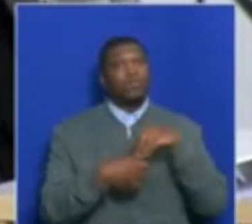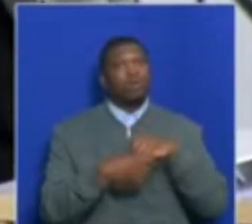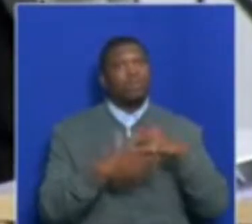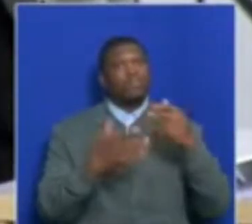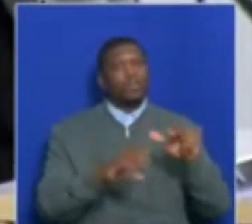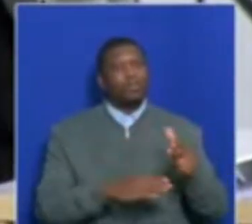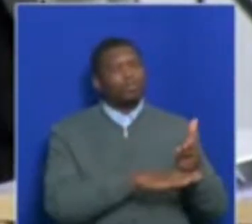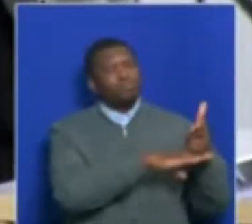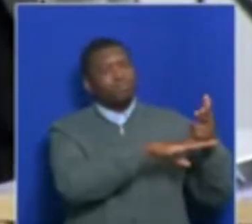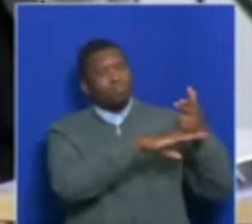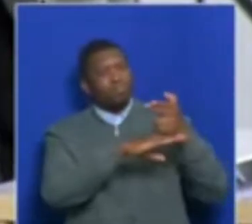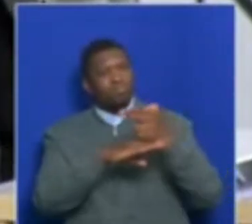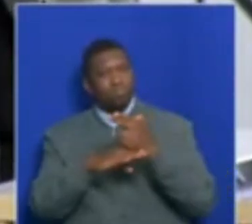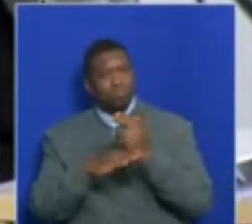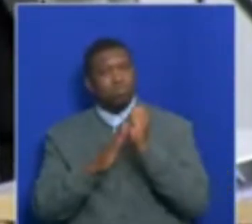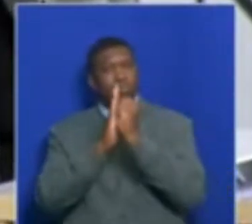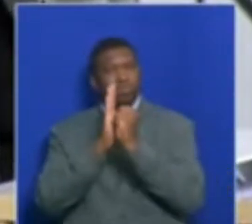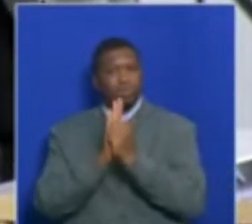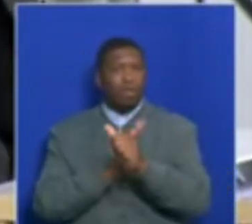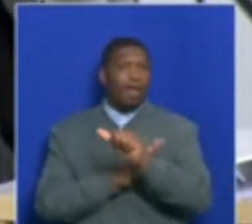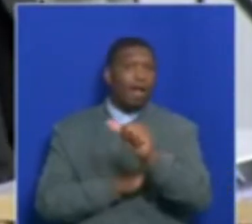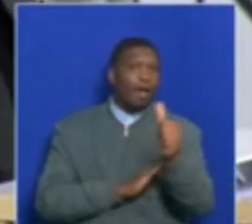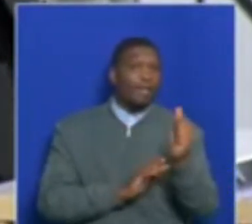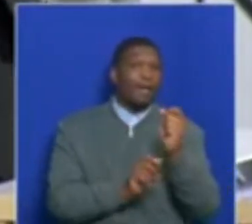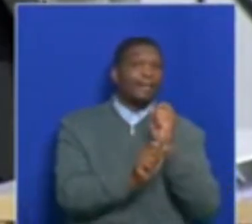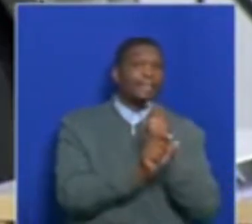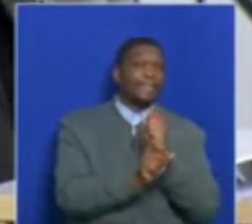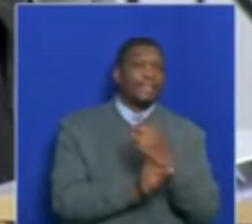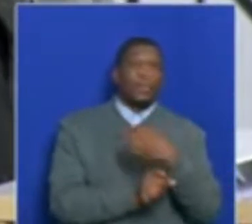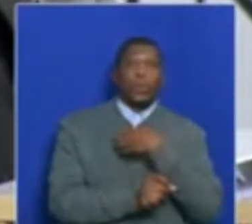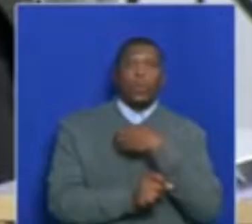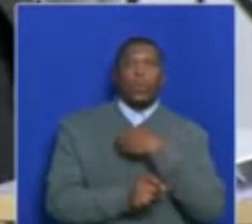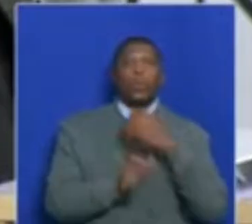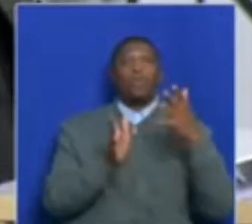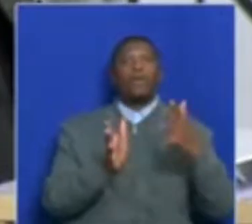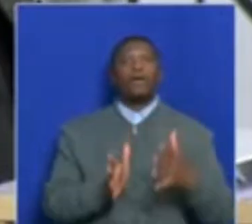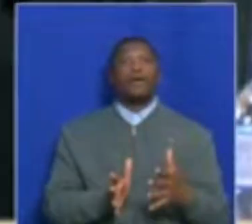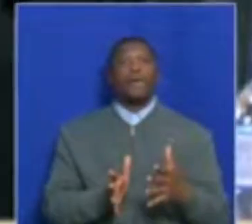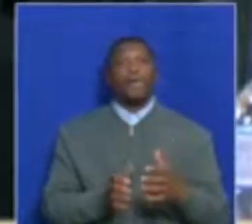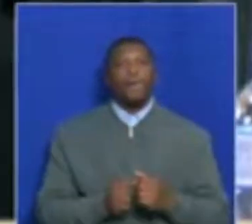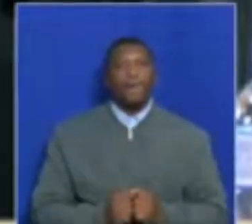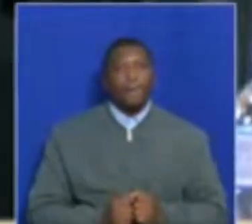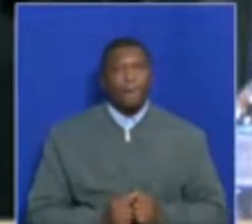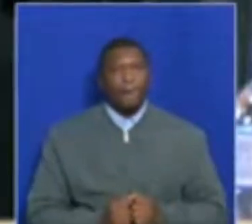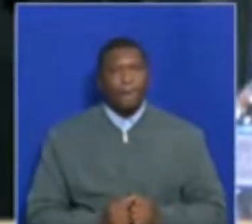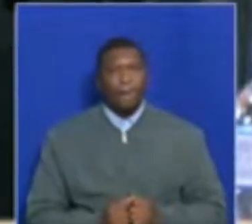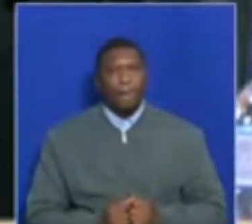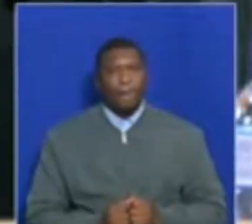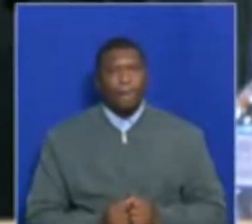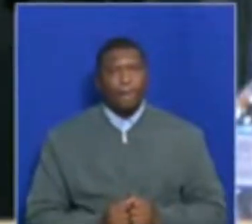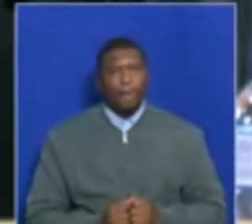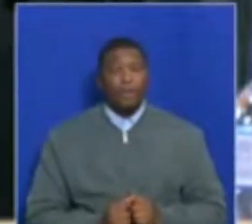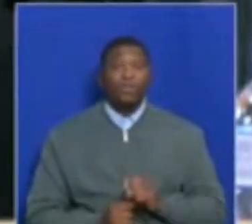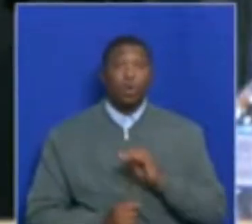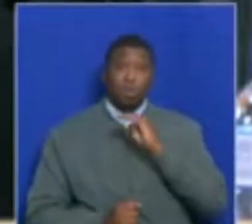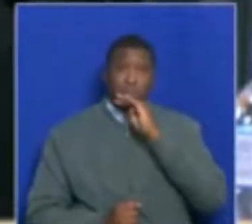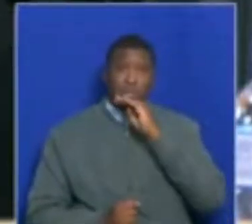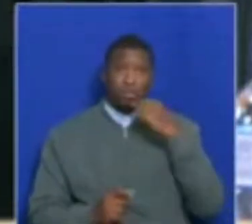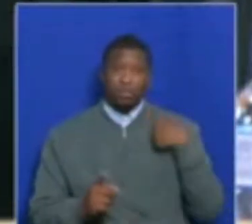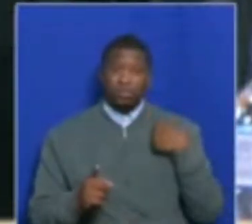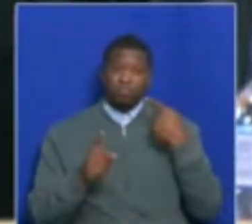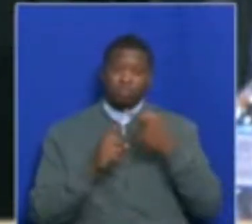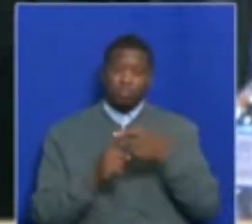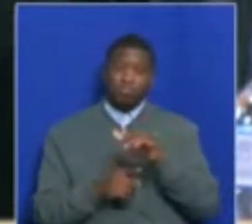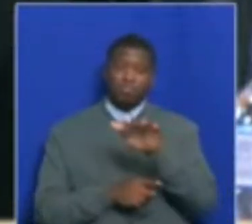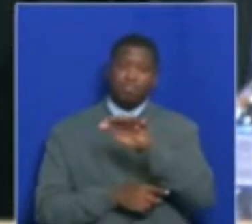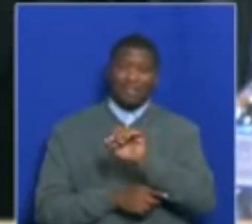other taxi owners. So, insofar as it relates to the Heberdine matter, you're